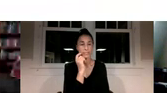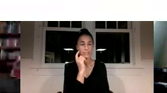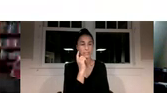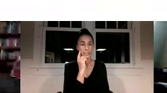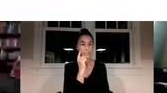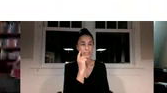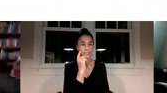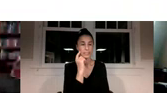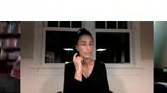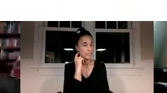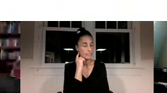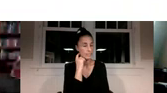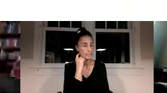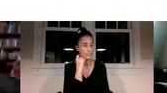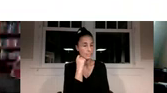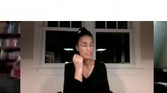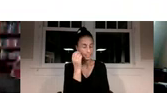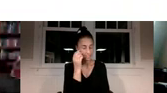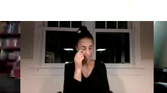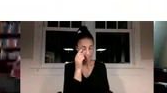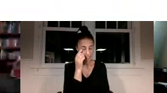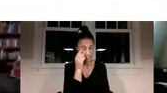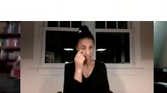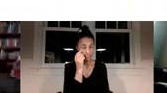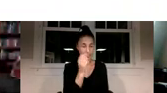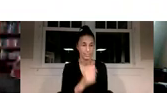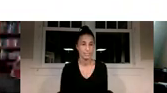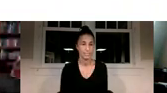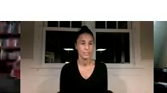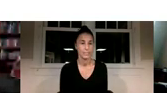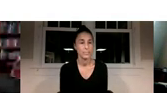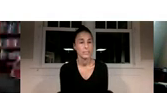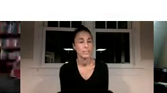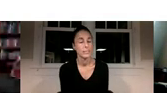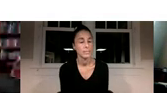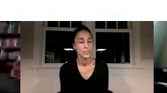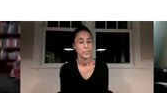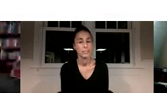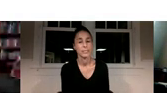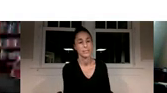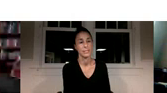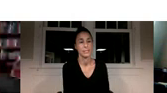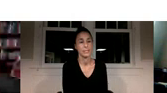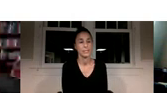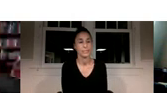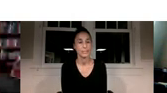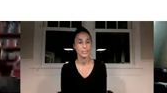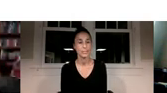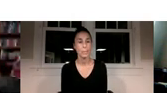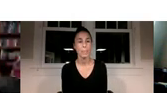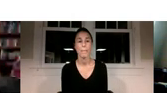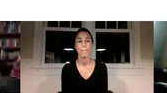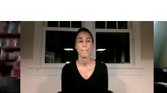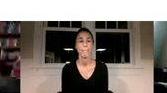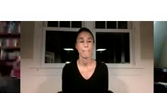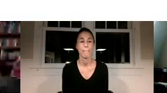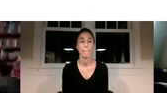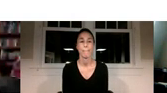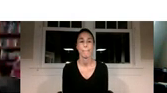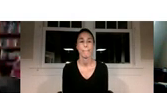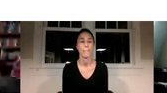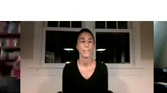on the buildings, whether it's through cool lighting or murals, setbacks in buildings, and a really beautiful, alive retail main street.